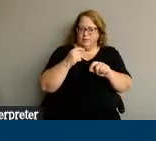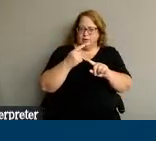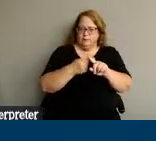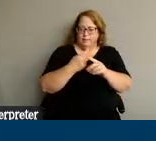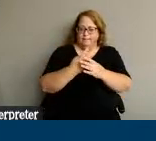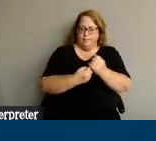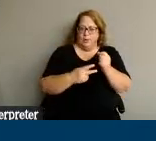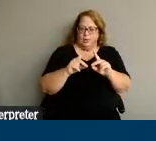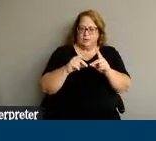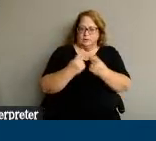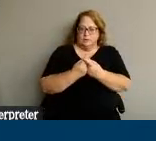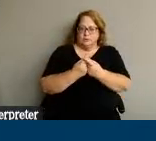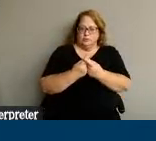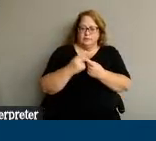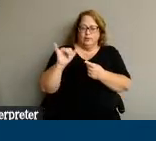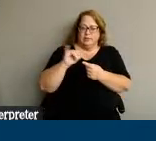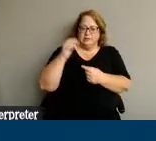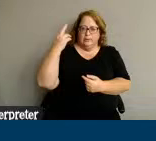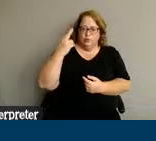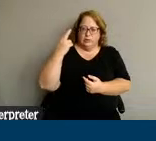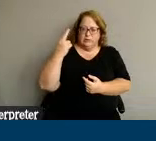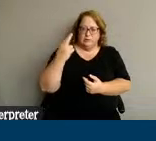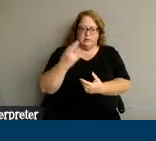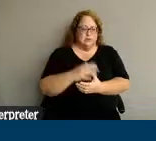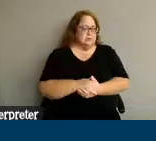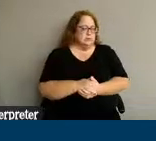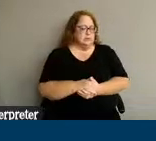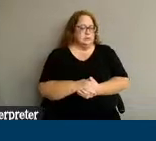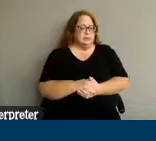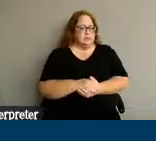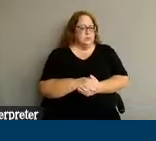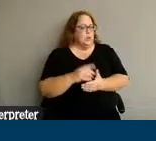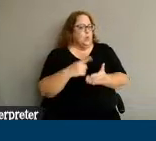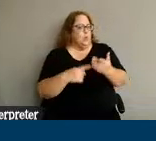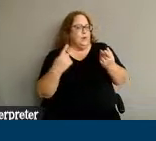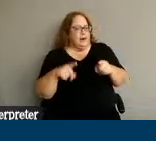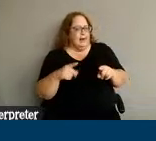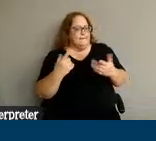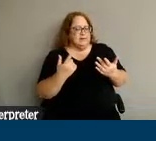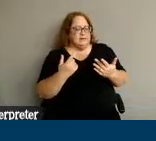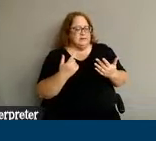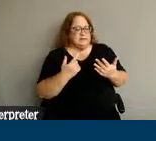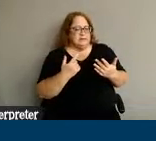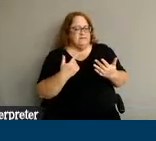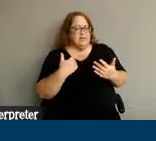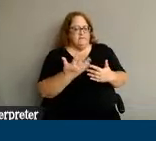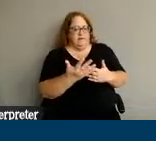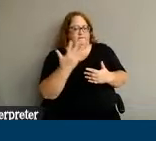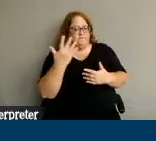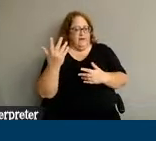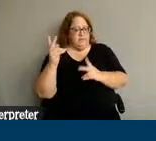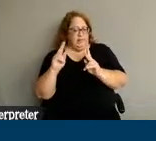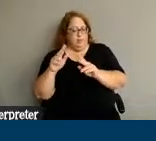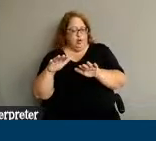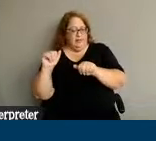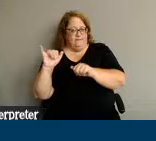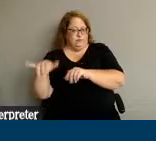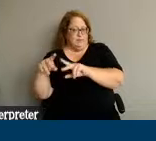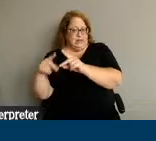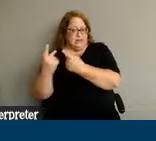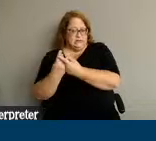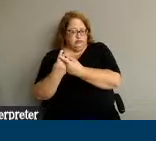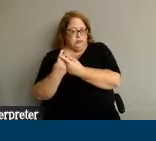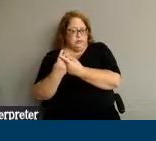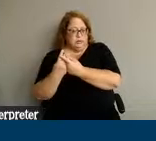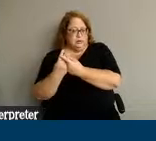districts Yeah. were the same? Yeah, for the same reason. What happens So, if we, if they've got 5 people that are leaving from that